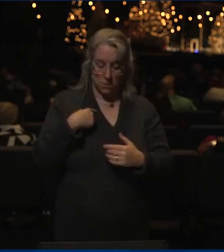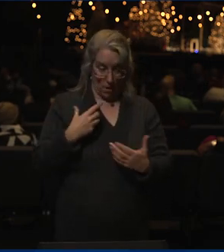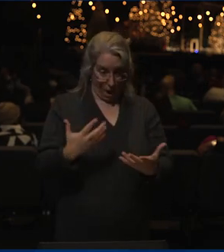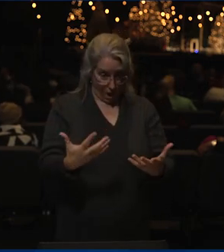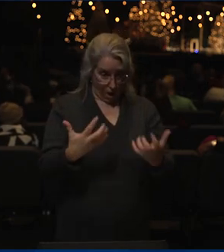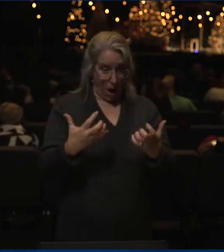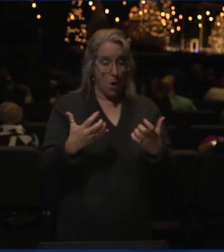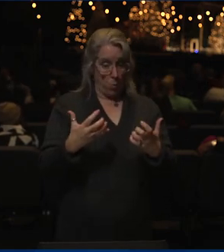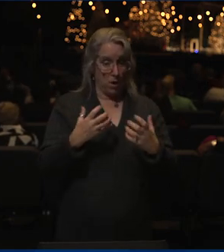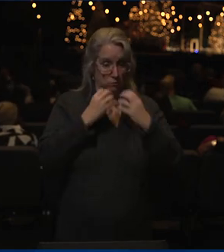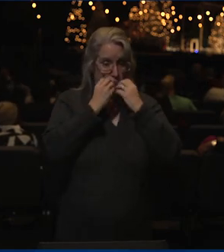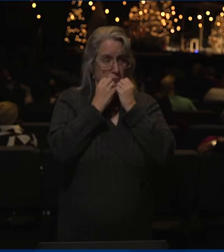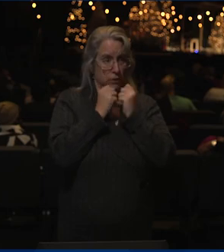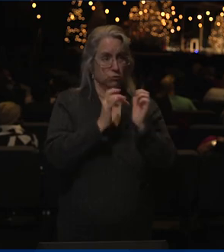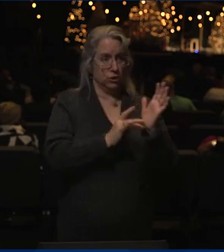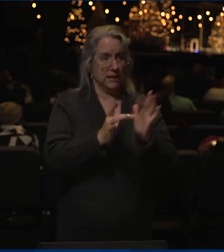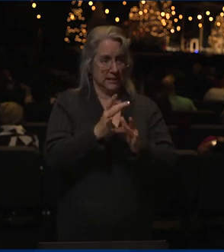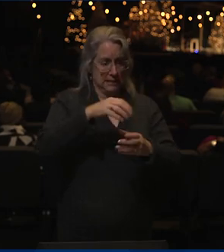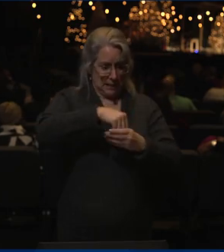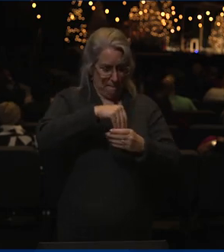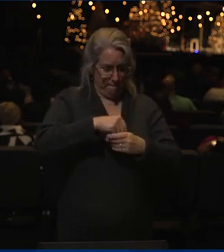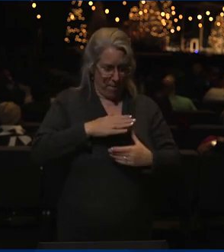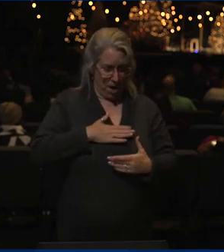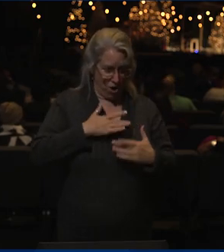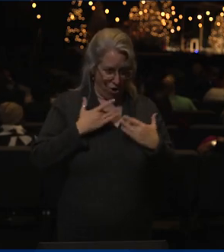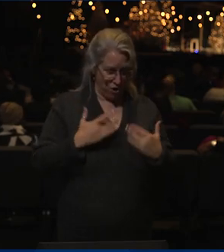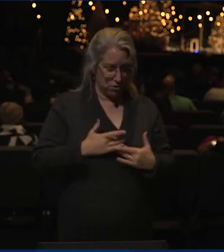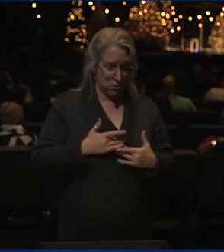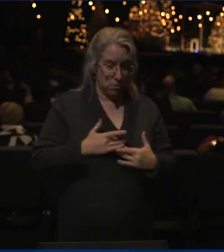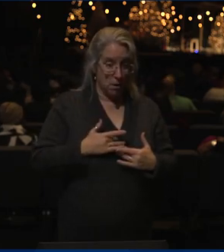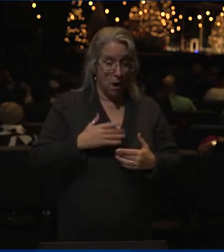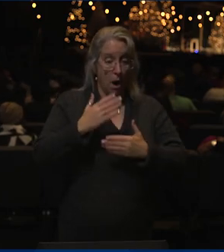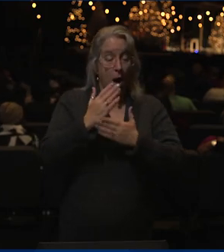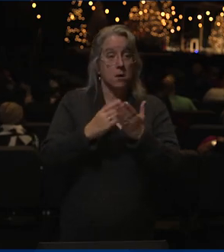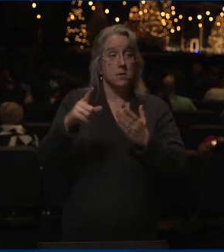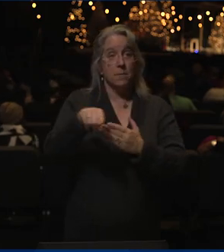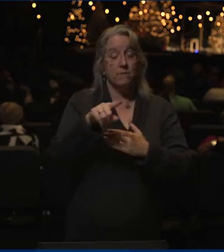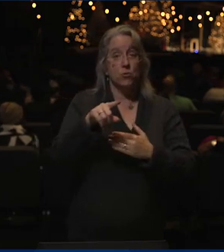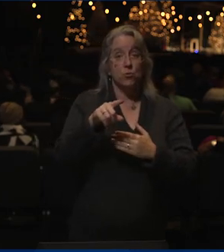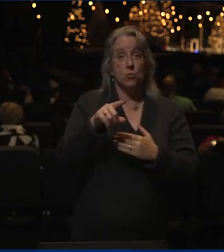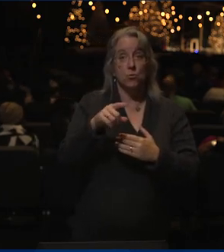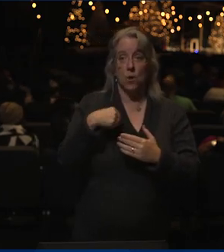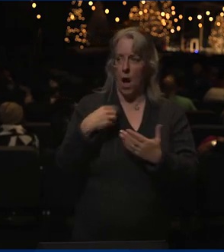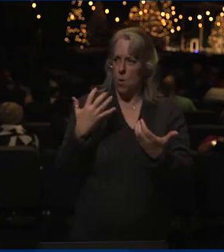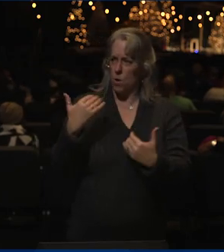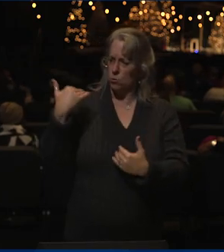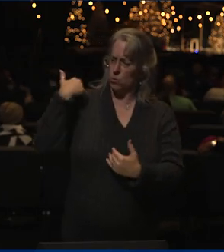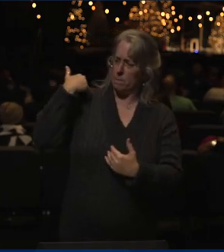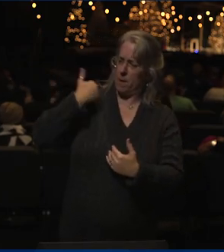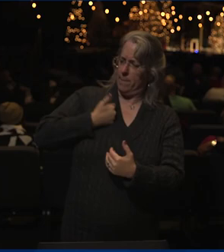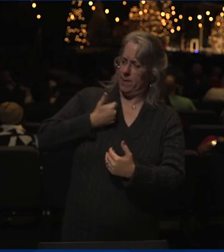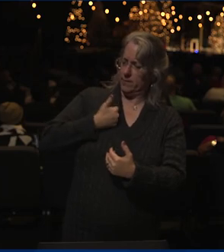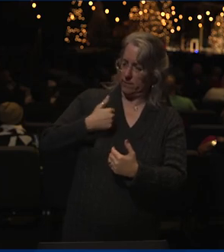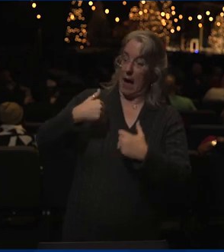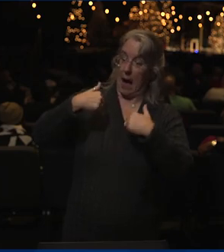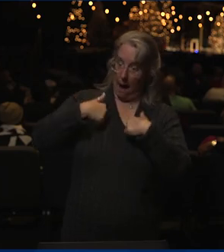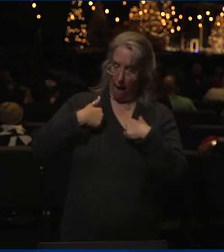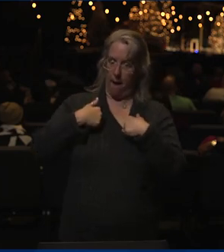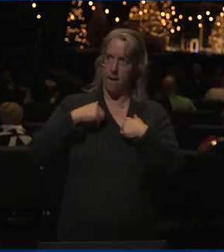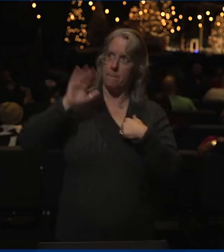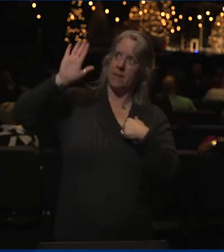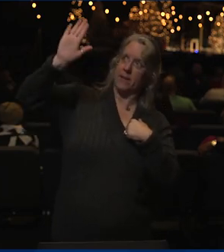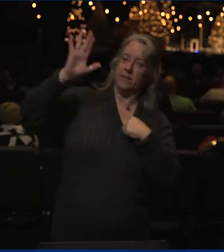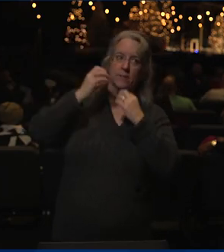my heart. For some of you, you might just say, I need to be reminded that I am a treasure because I have forgotten. So in just a